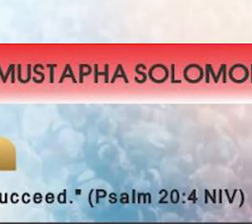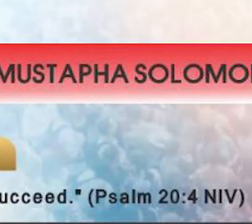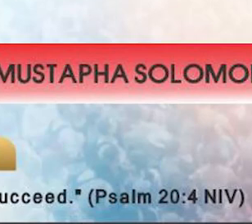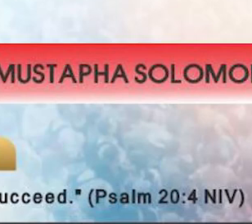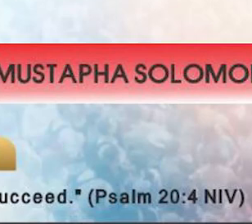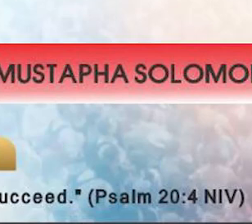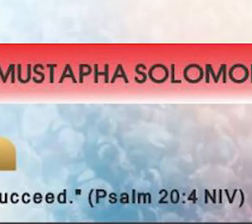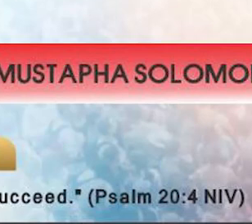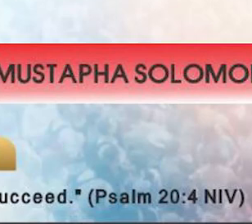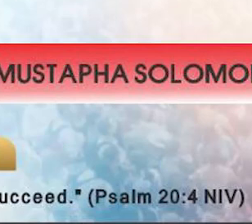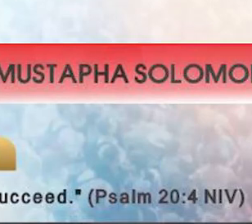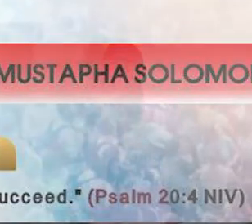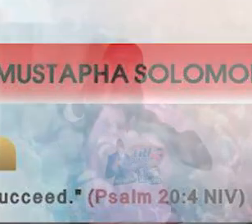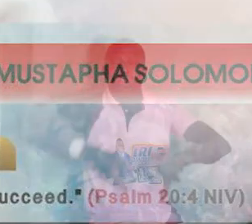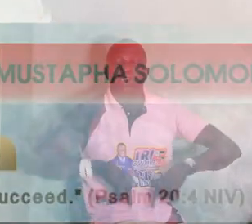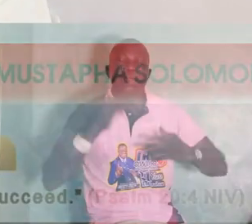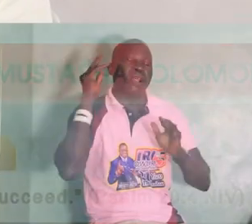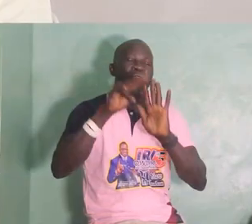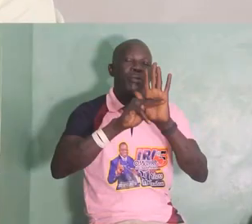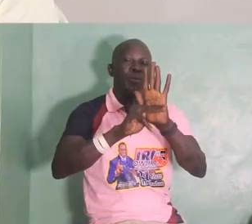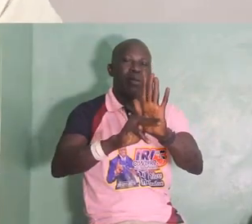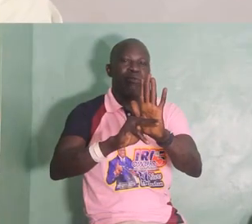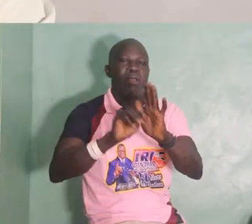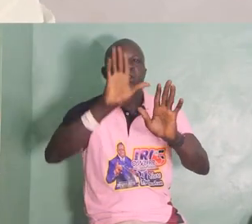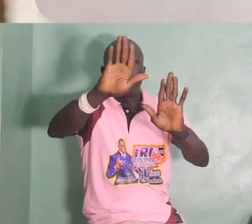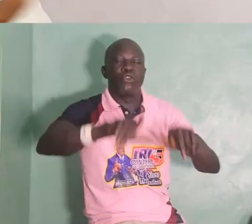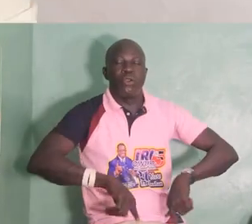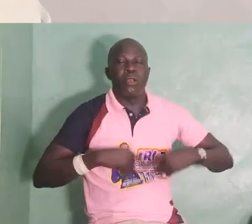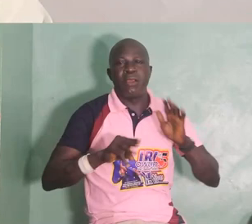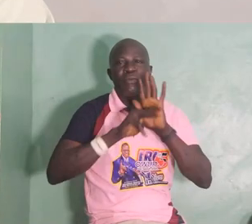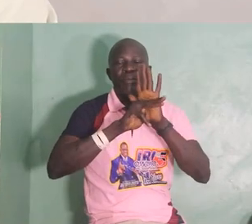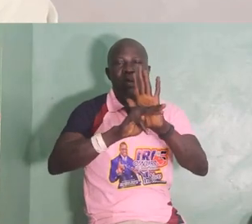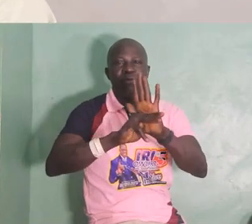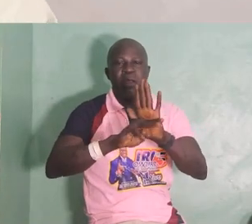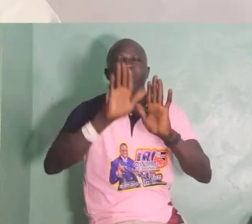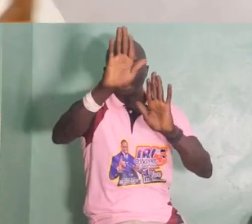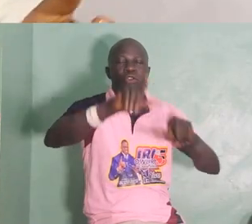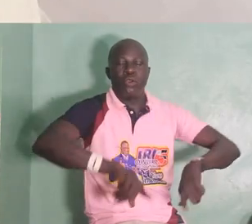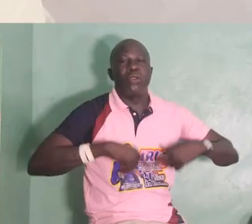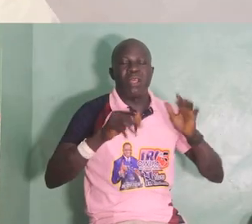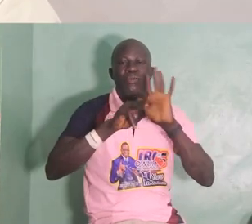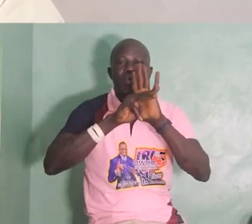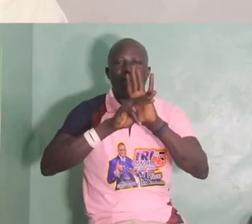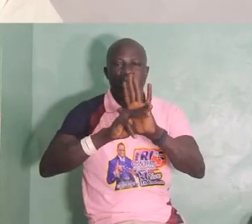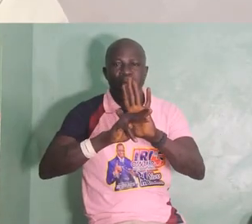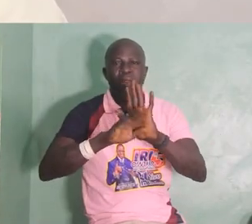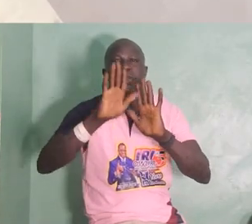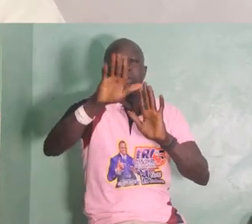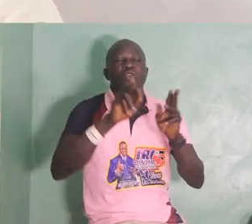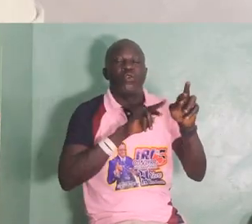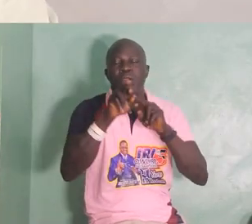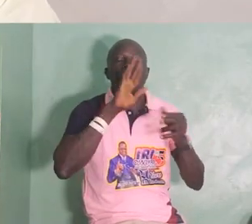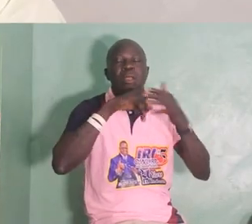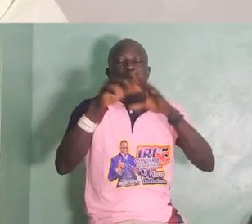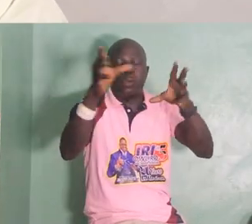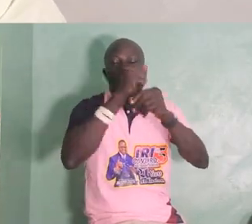Form. Amen. Your love will manifest. Aye, that form. Amen. Your love will manifest. Aye, that form. Amen. Your love will manifest. Aye, that form. Amen. Your love will manifest. Aye, that